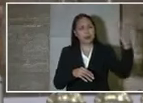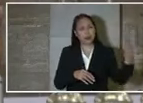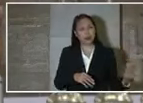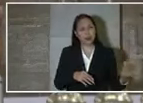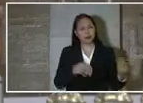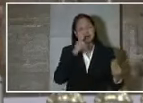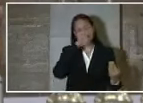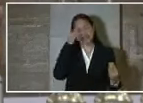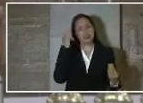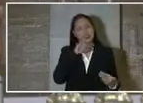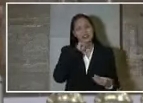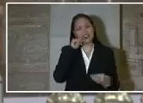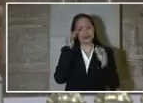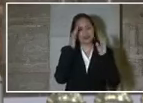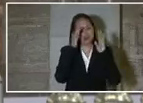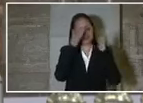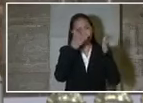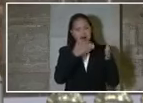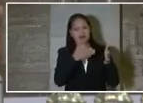center of attention.